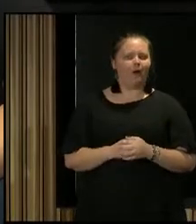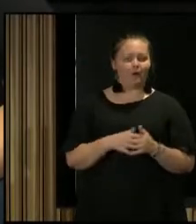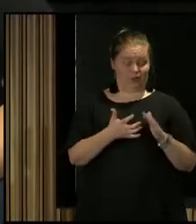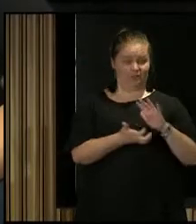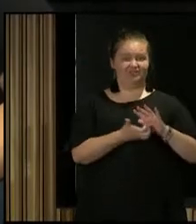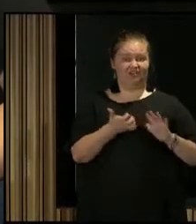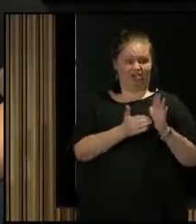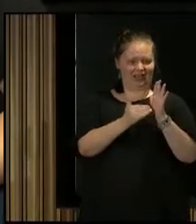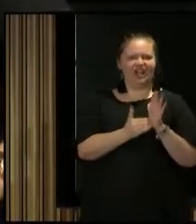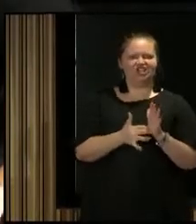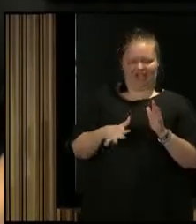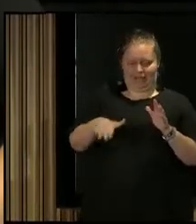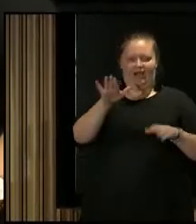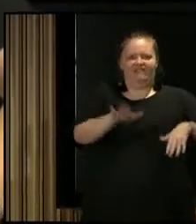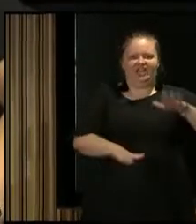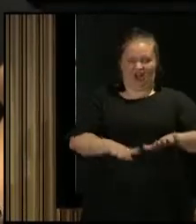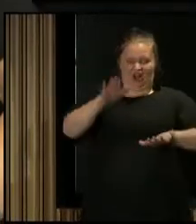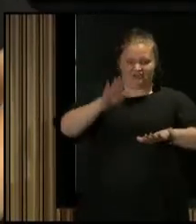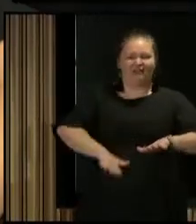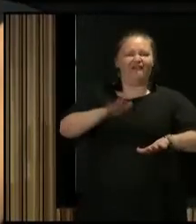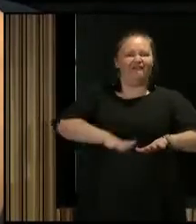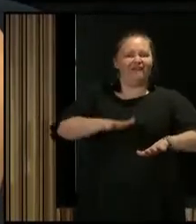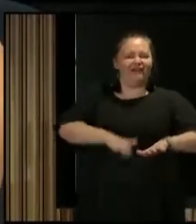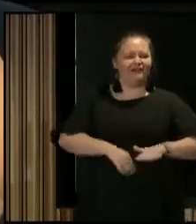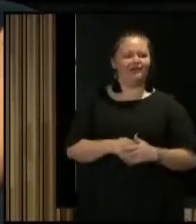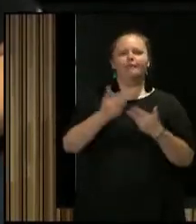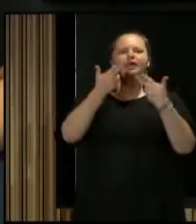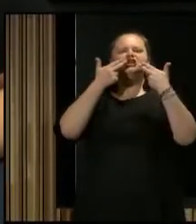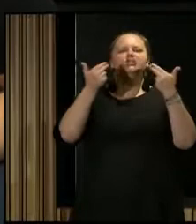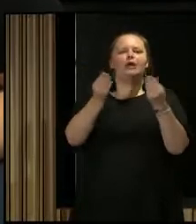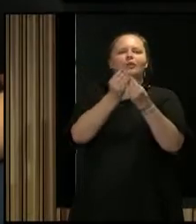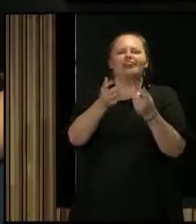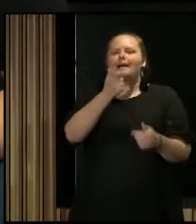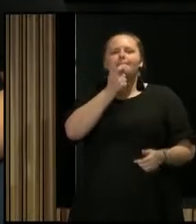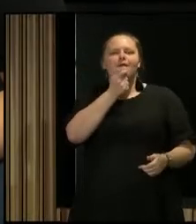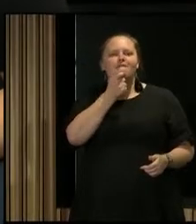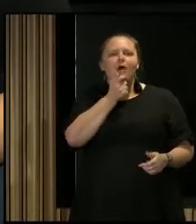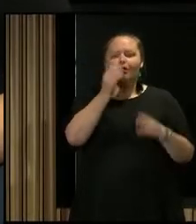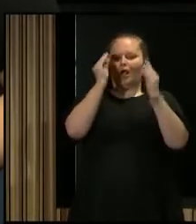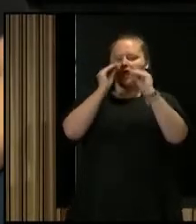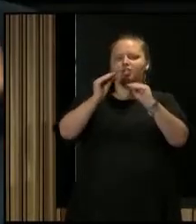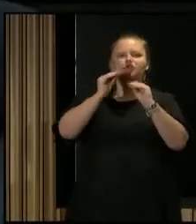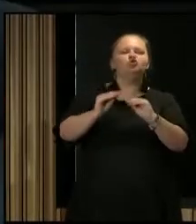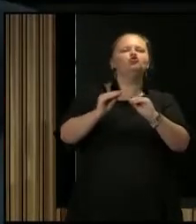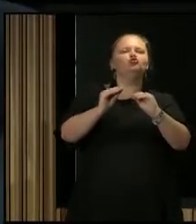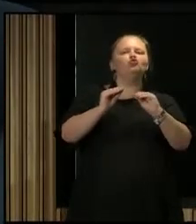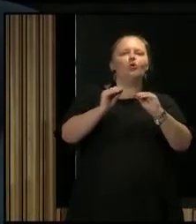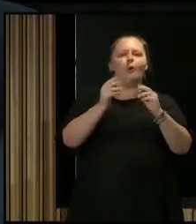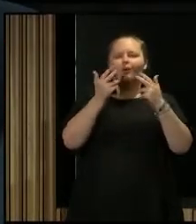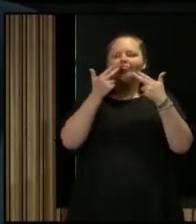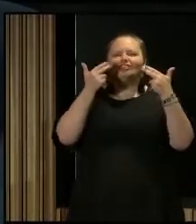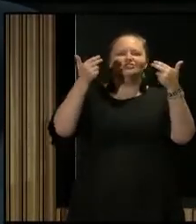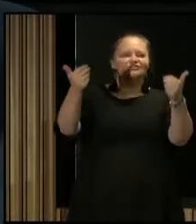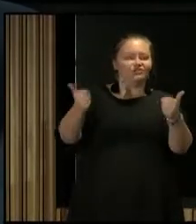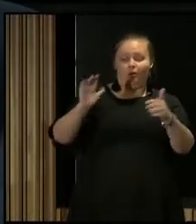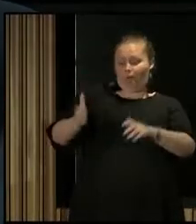venue in my bare feet, and I was stomping on a chair, and we sung it with no microphone. I taught the song on the street. Everyone whipped out their phones with the